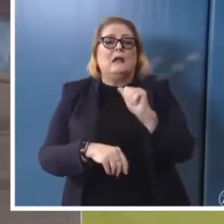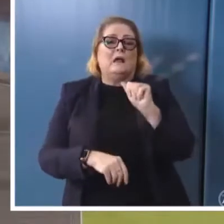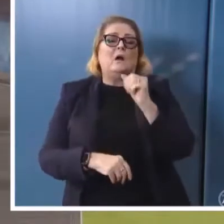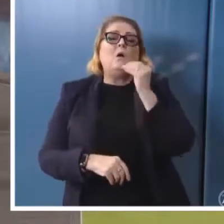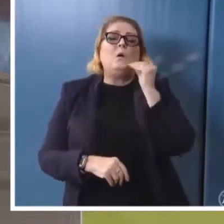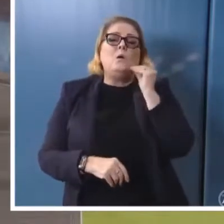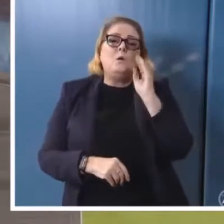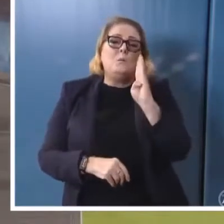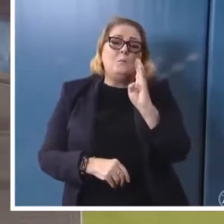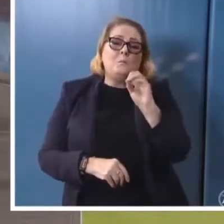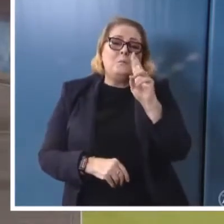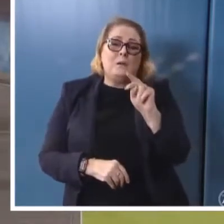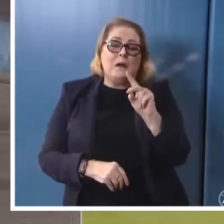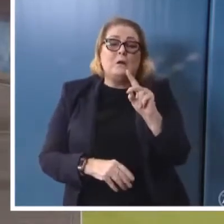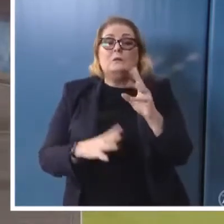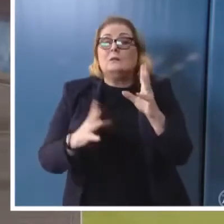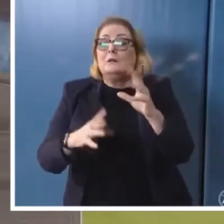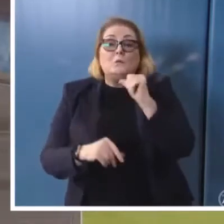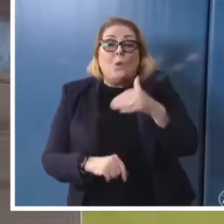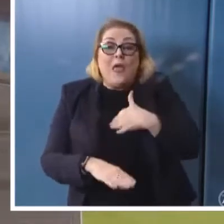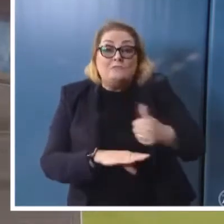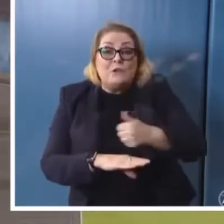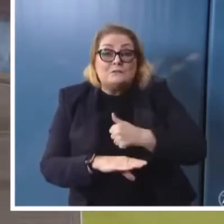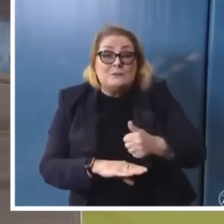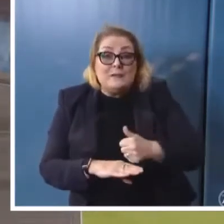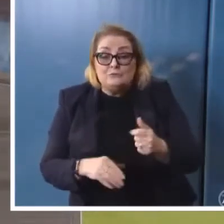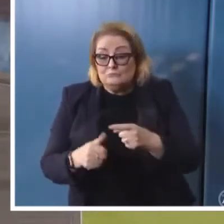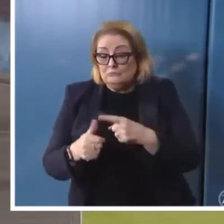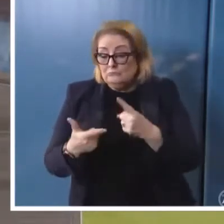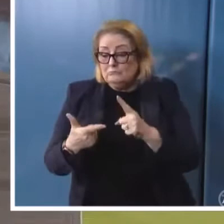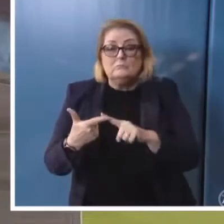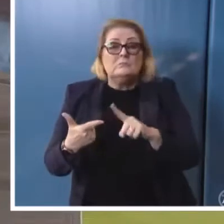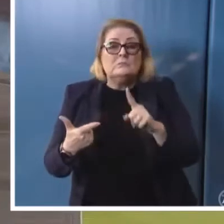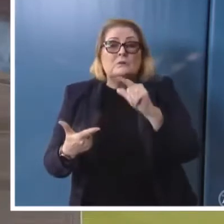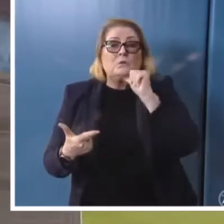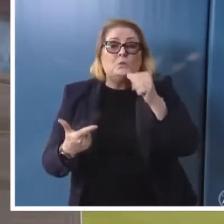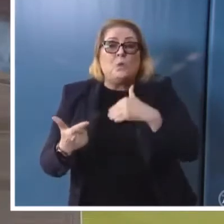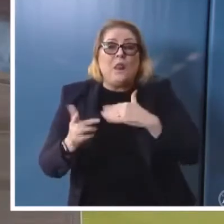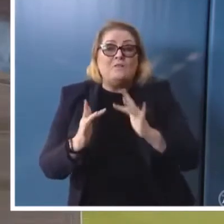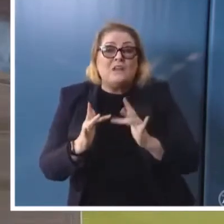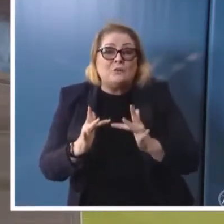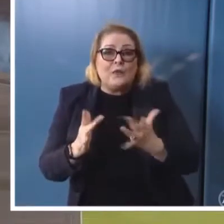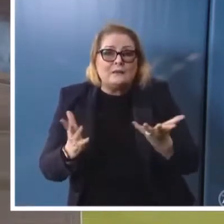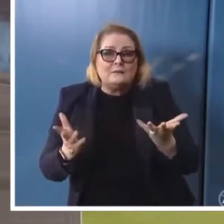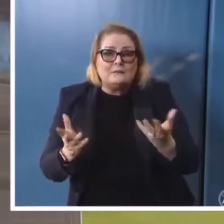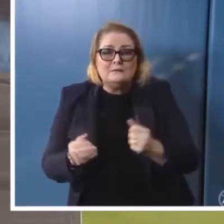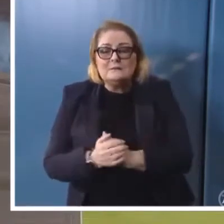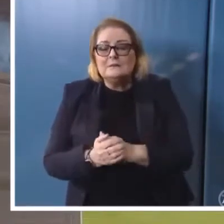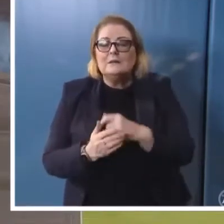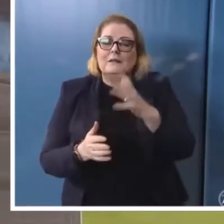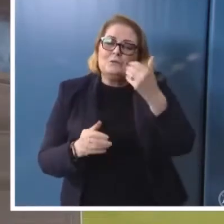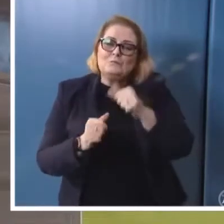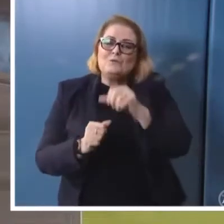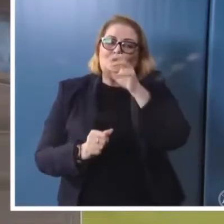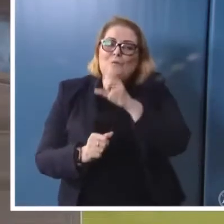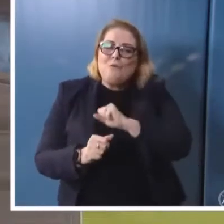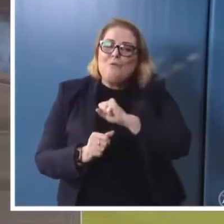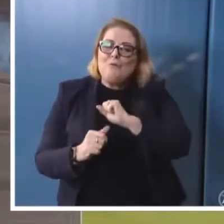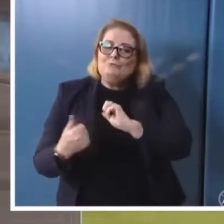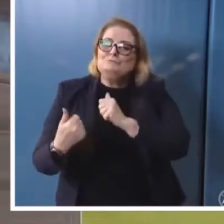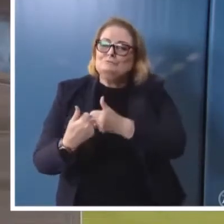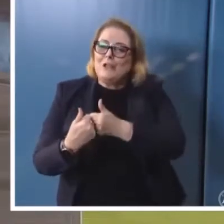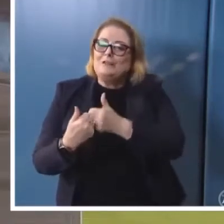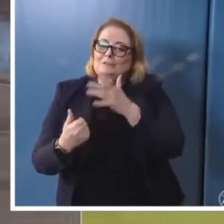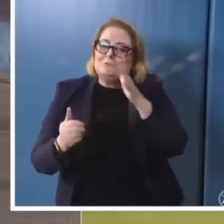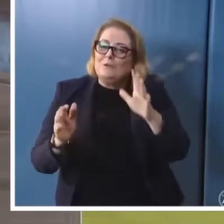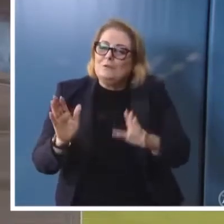don't have the internet. And now, with greater supply, we're starting to realize the old challenge is going to emerge. And that's the